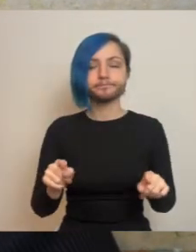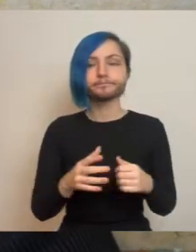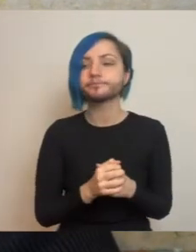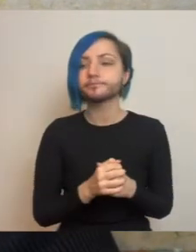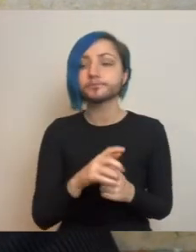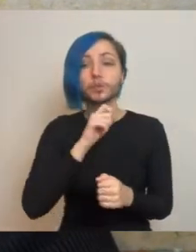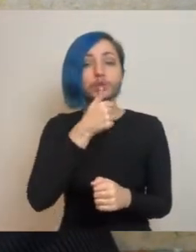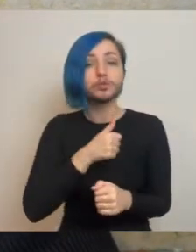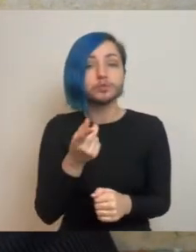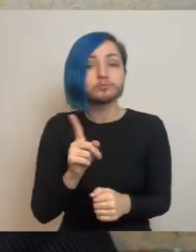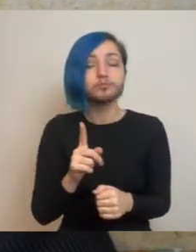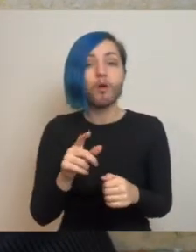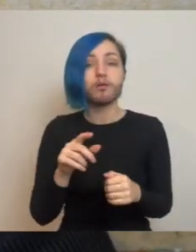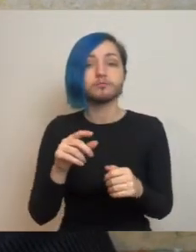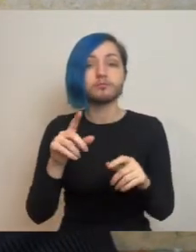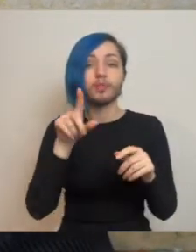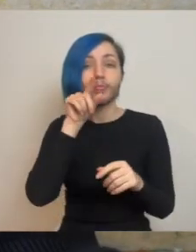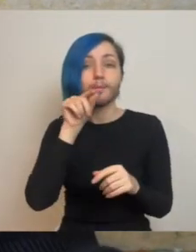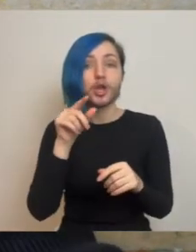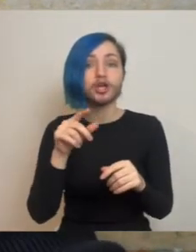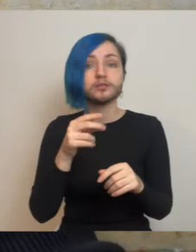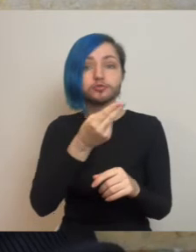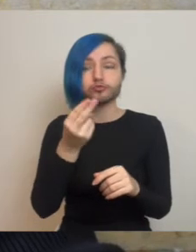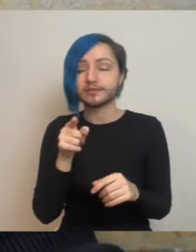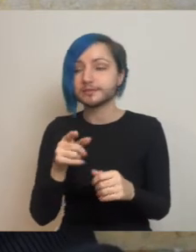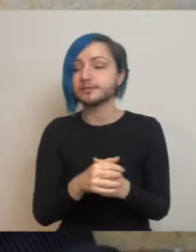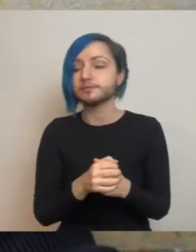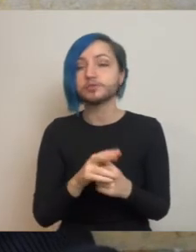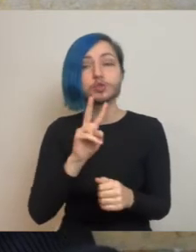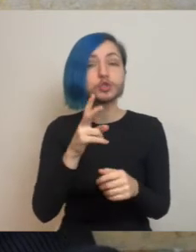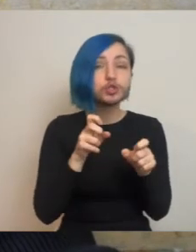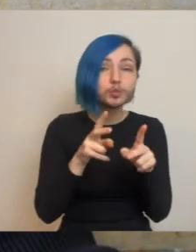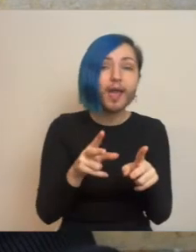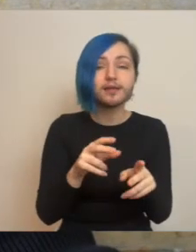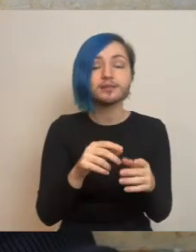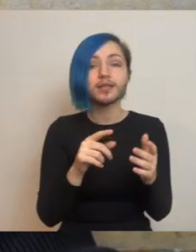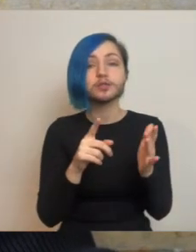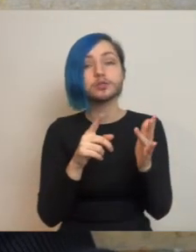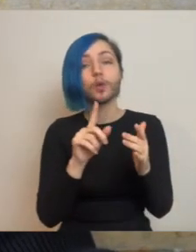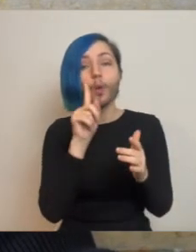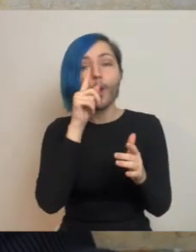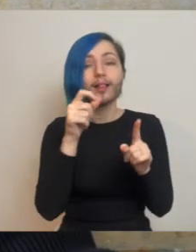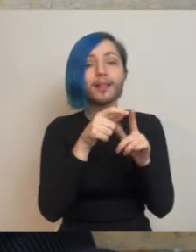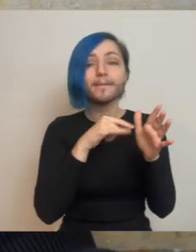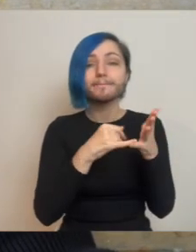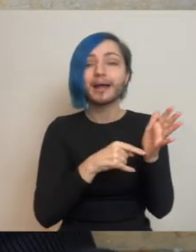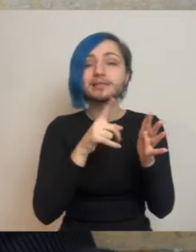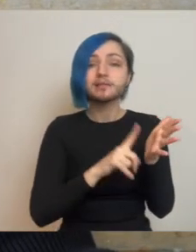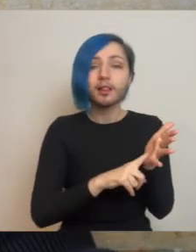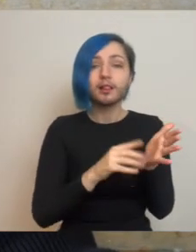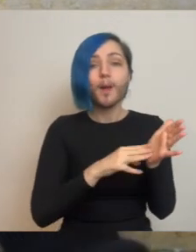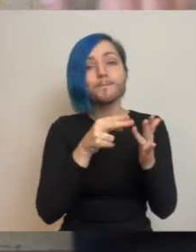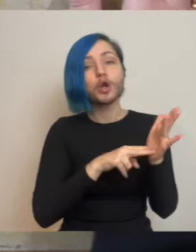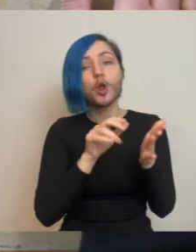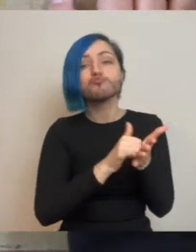images of birds. There's two ways that you can do this. You can do this with the oil pastel monoprinting technique, or